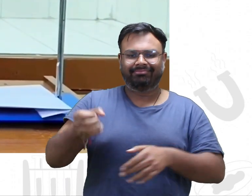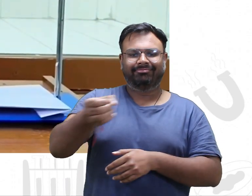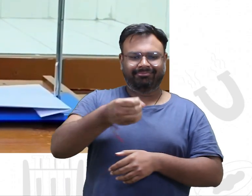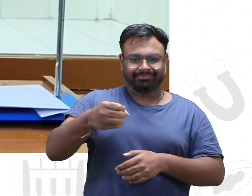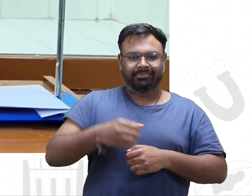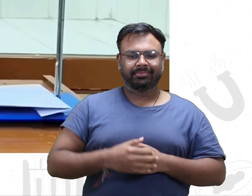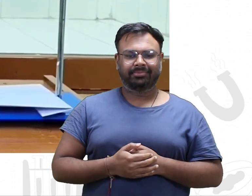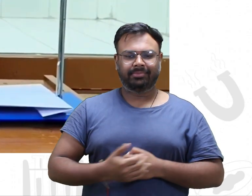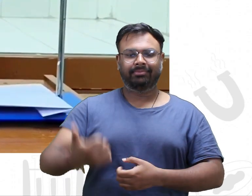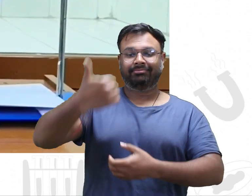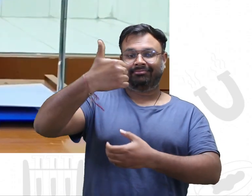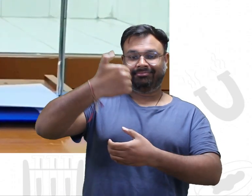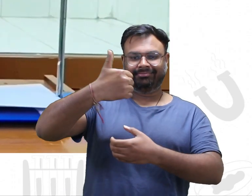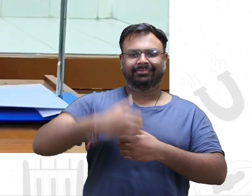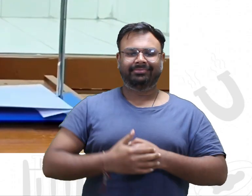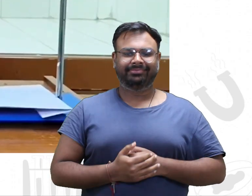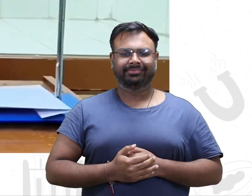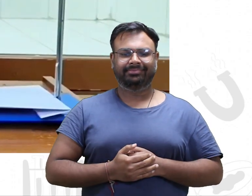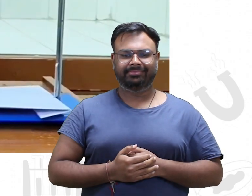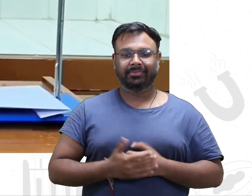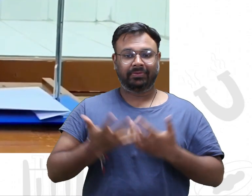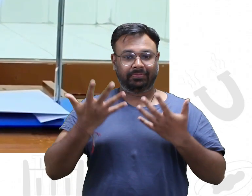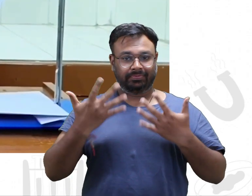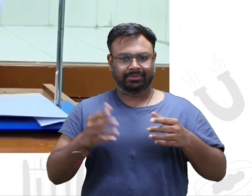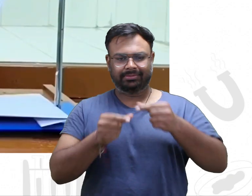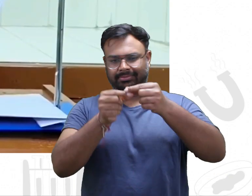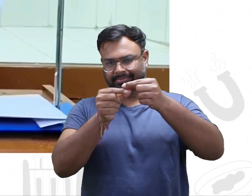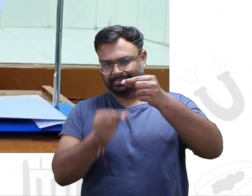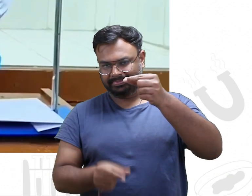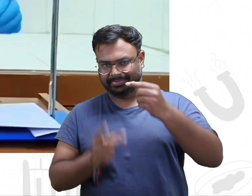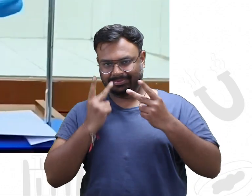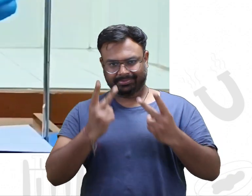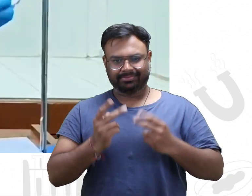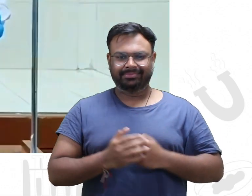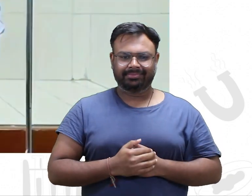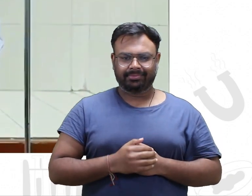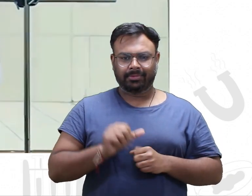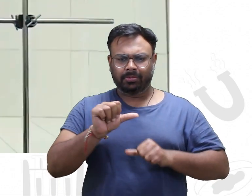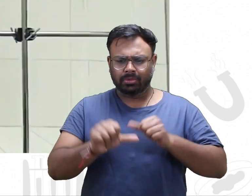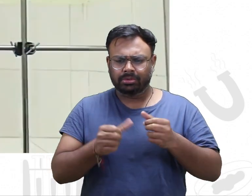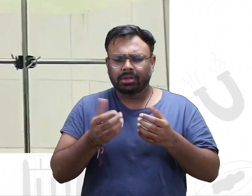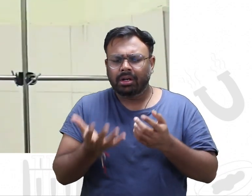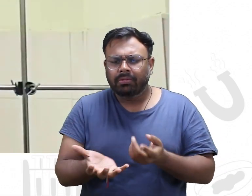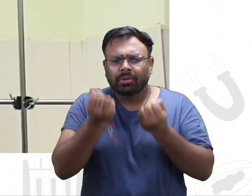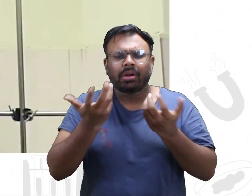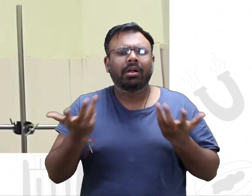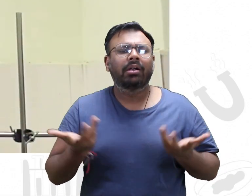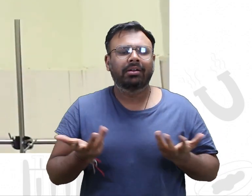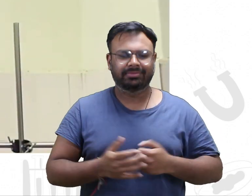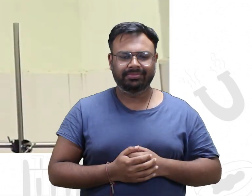conical flask, pipette, and burette filled with standard EDTA